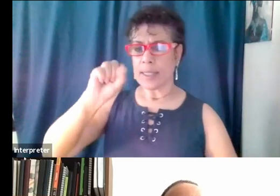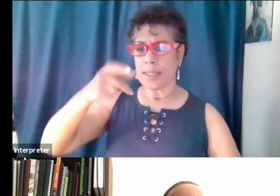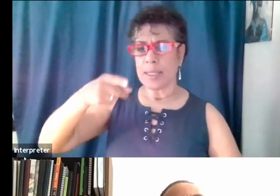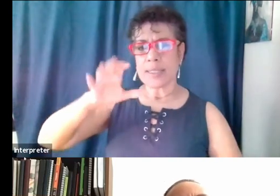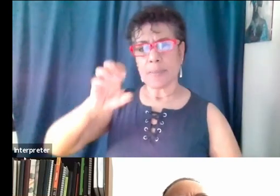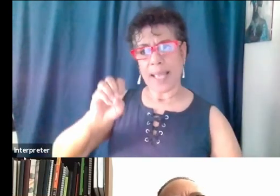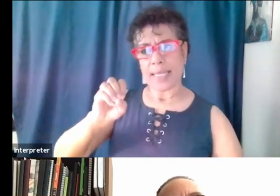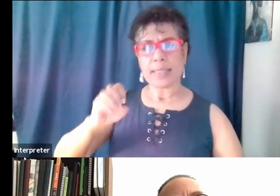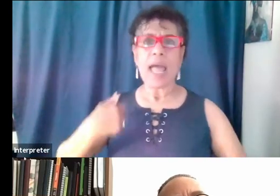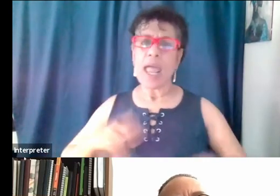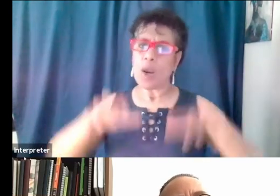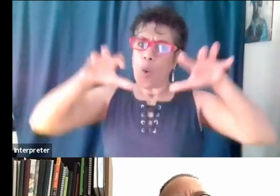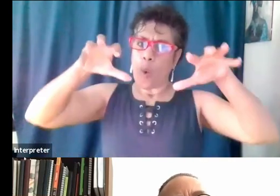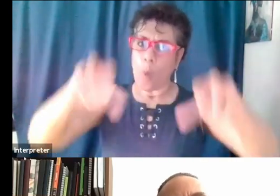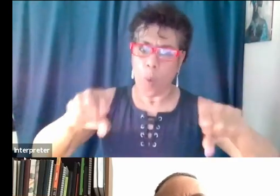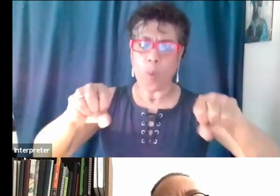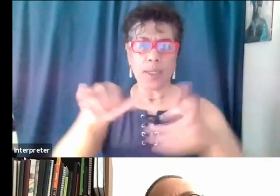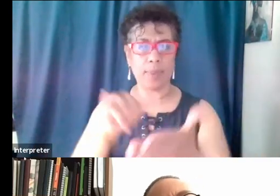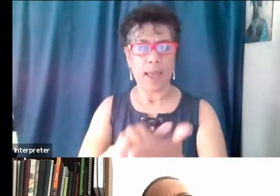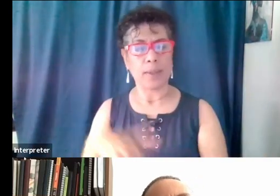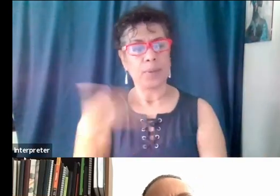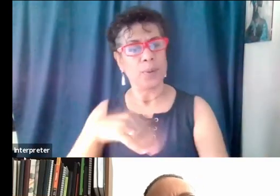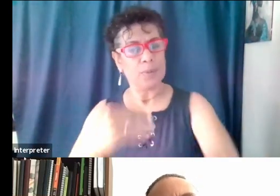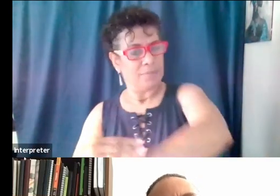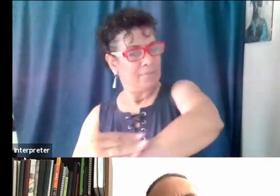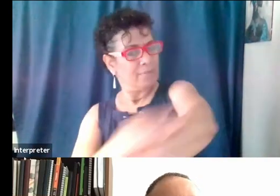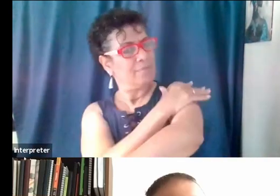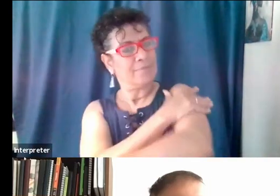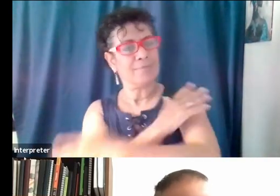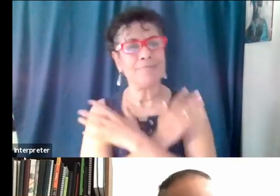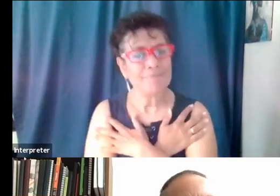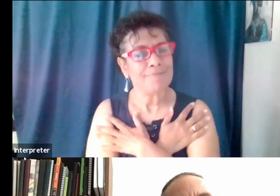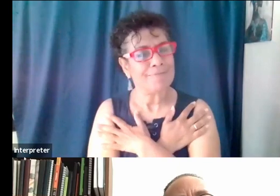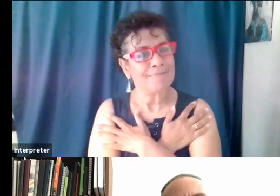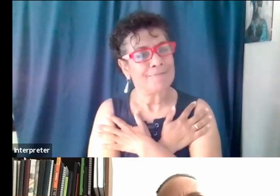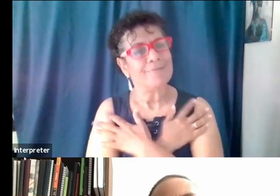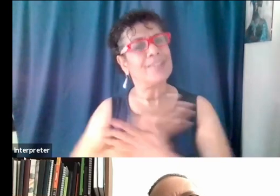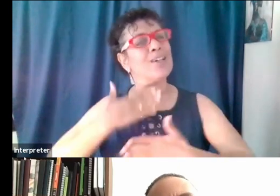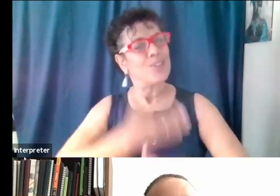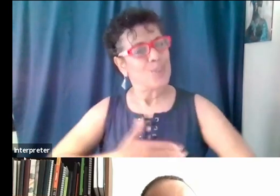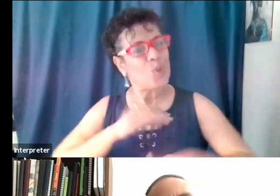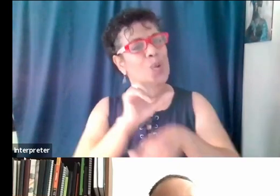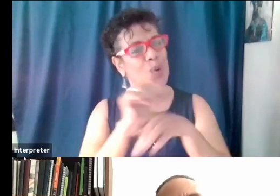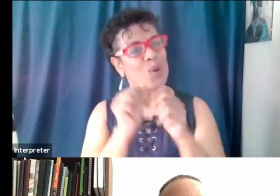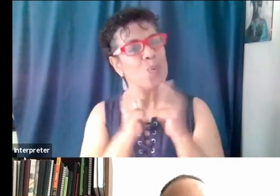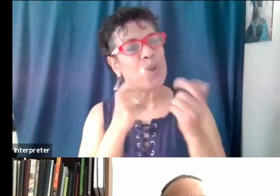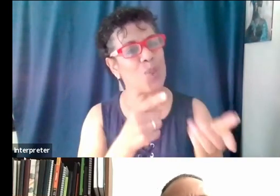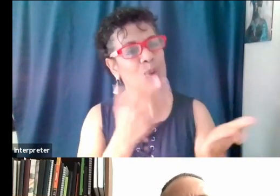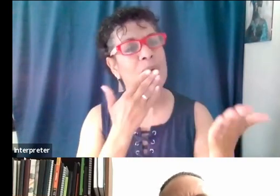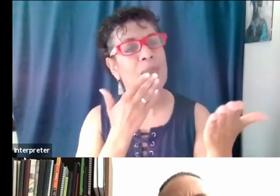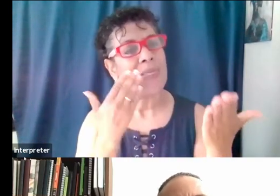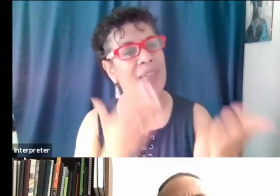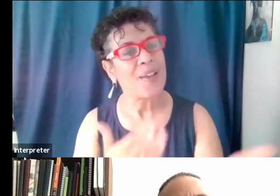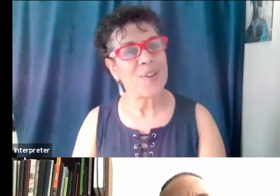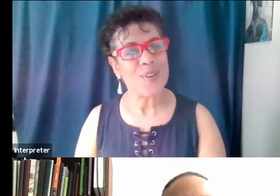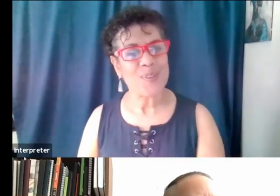that. So I've really had a great deal of joy working alongside you. Thank you. And